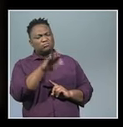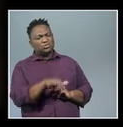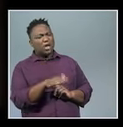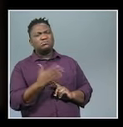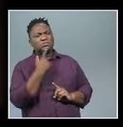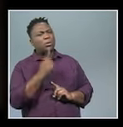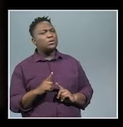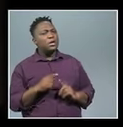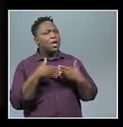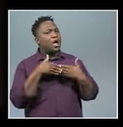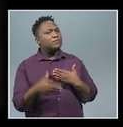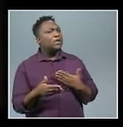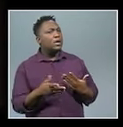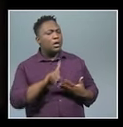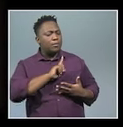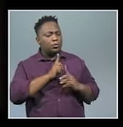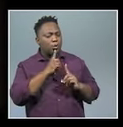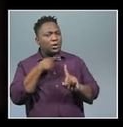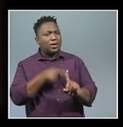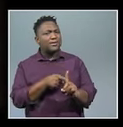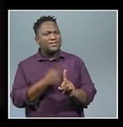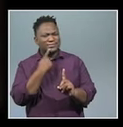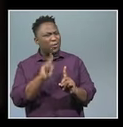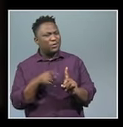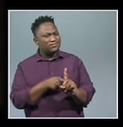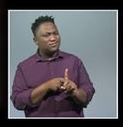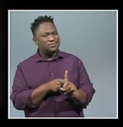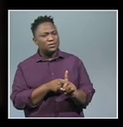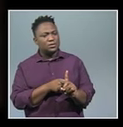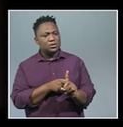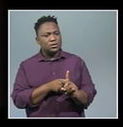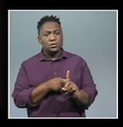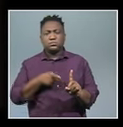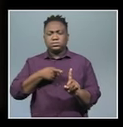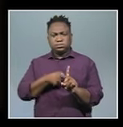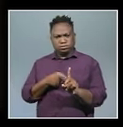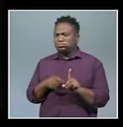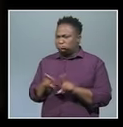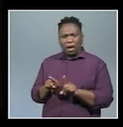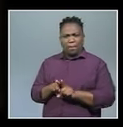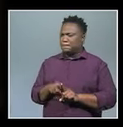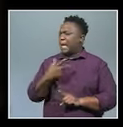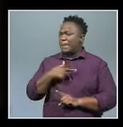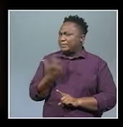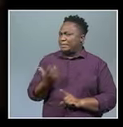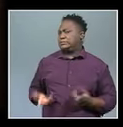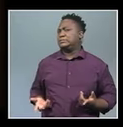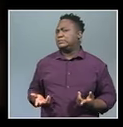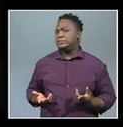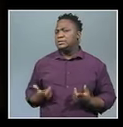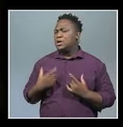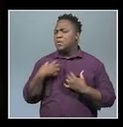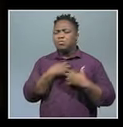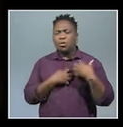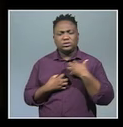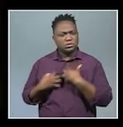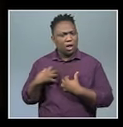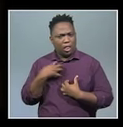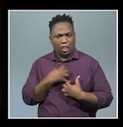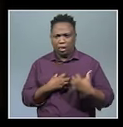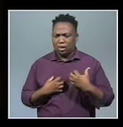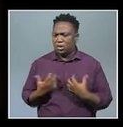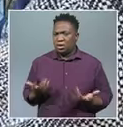following, you speaking to her about that incident? She was also very upset and very emotional, as one